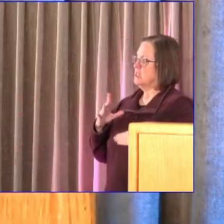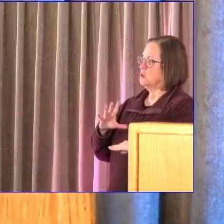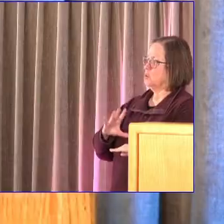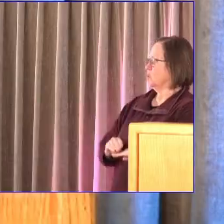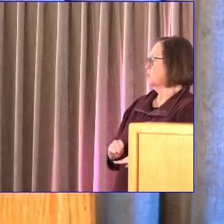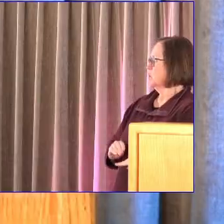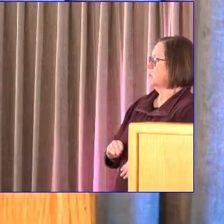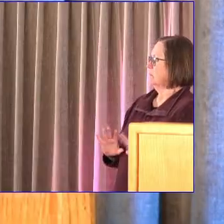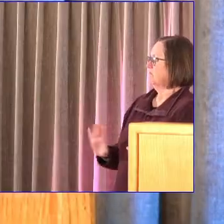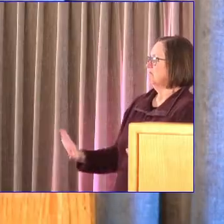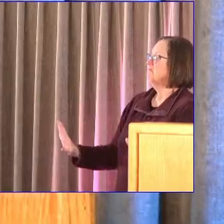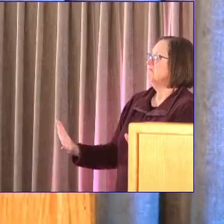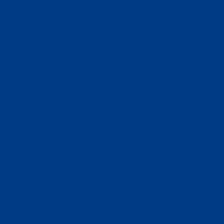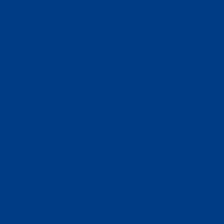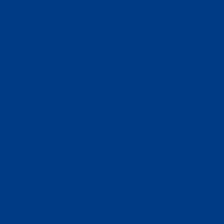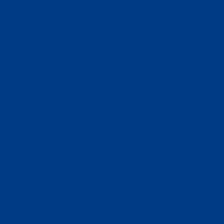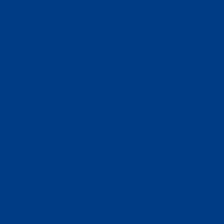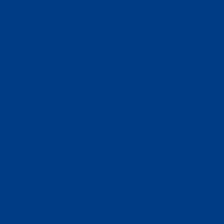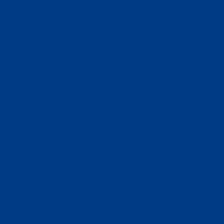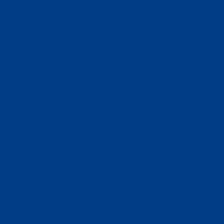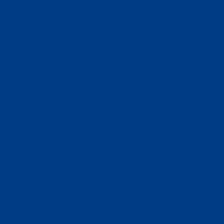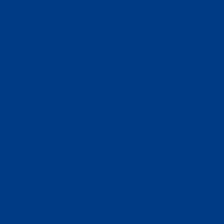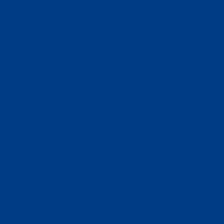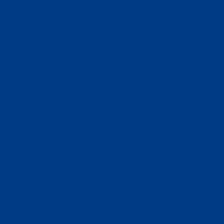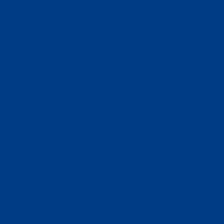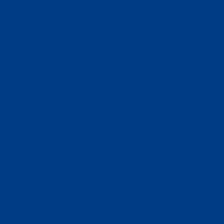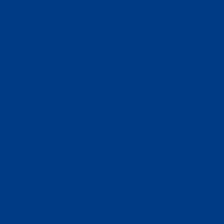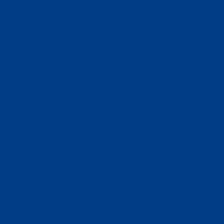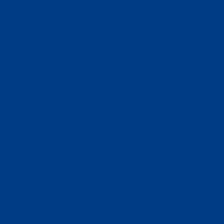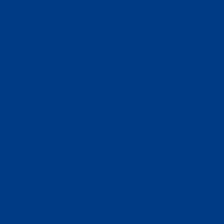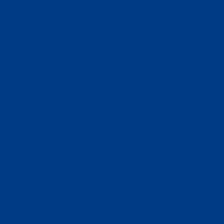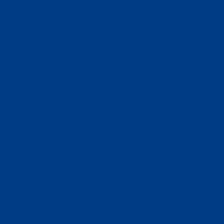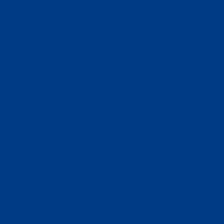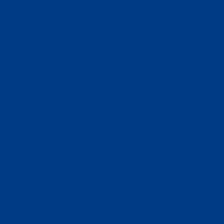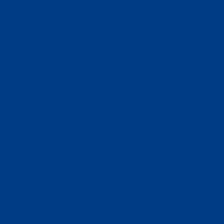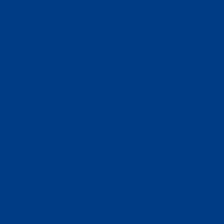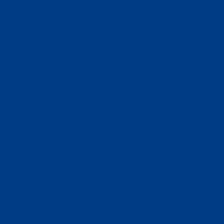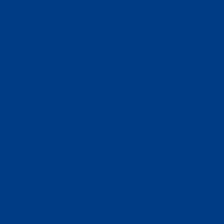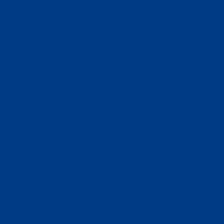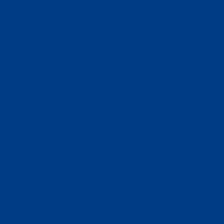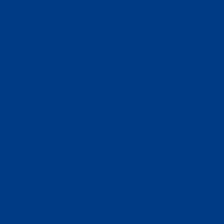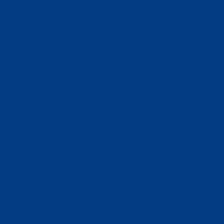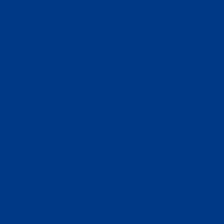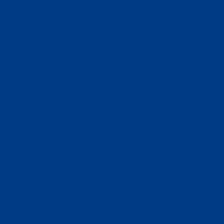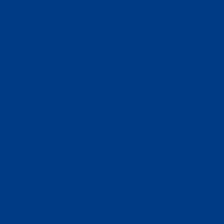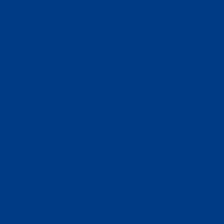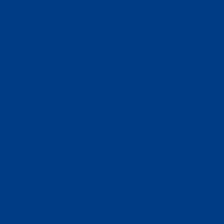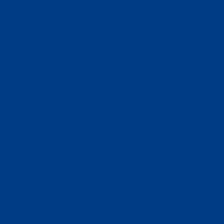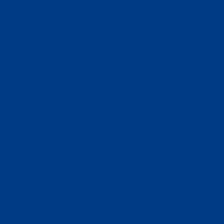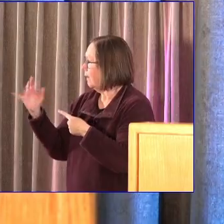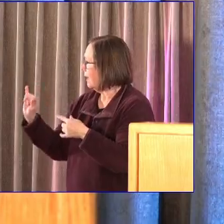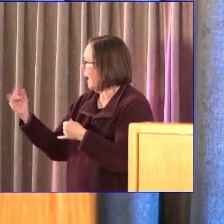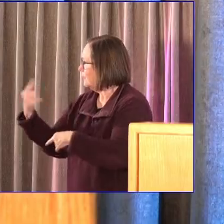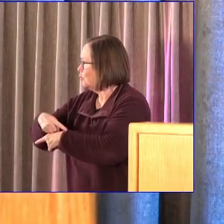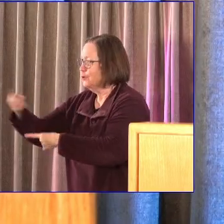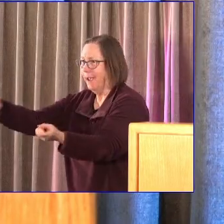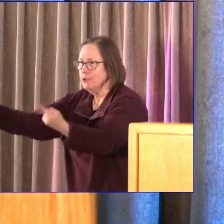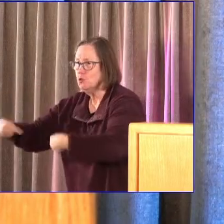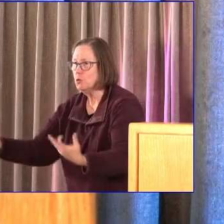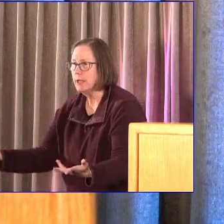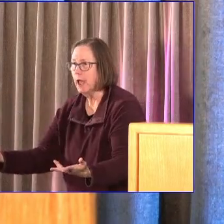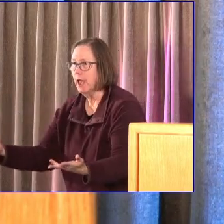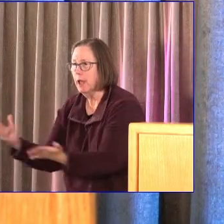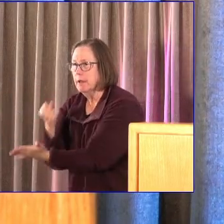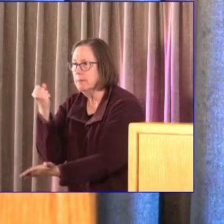not inclusive at all. Professional development opportunities, when you see those things, jump right on them like you did today. Come on and visit and do those